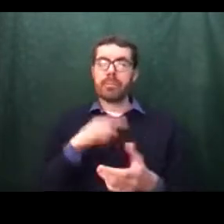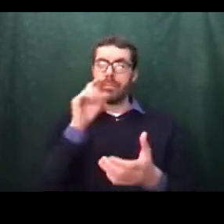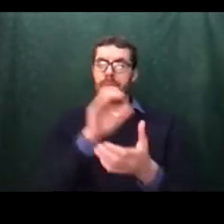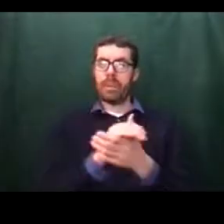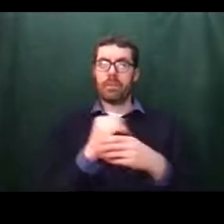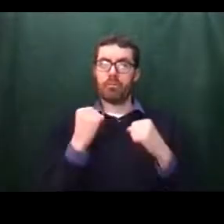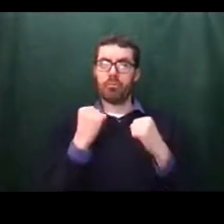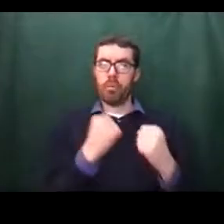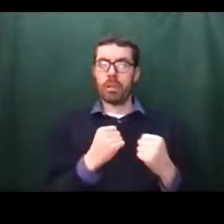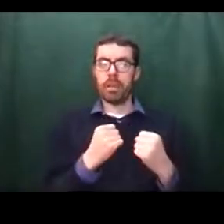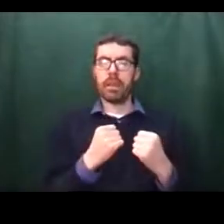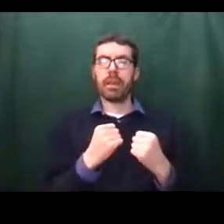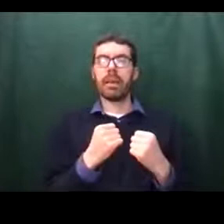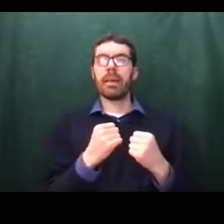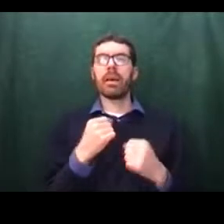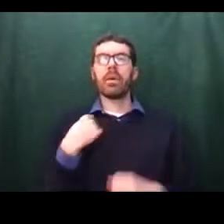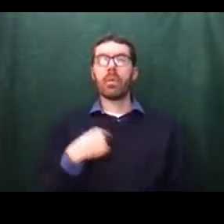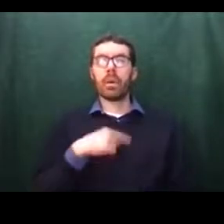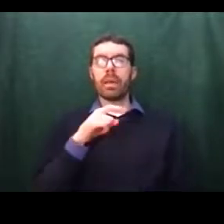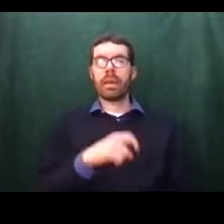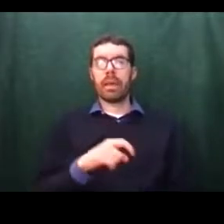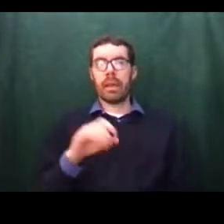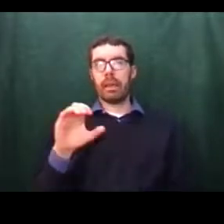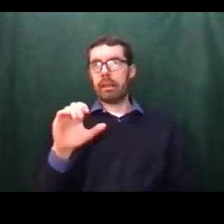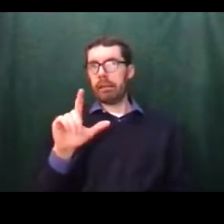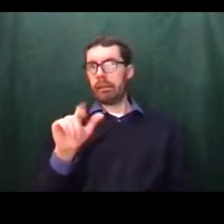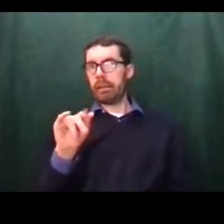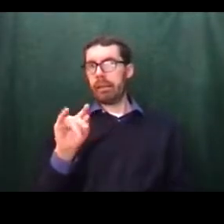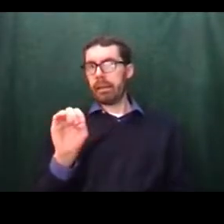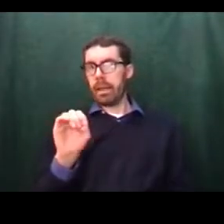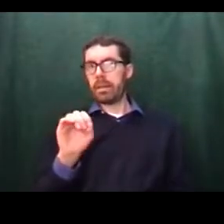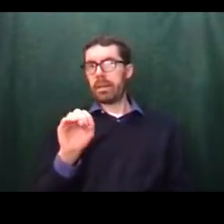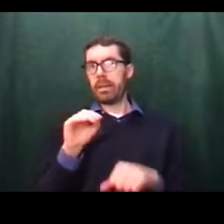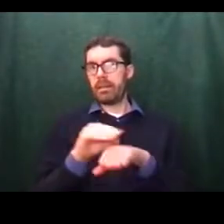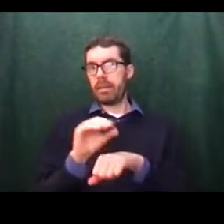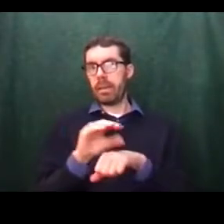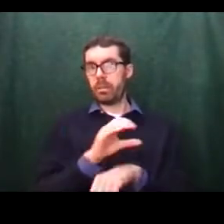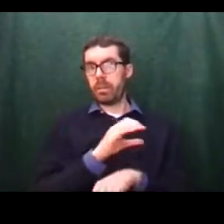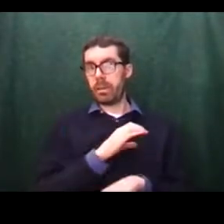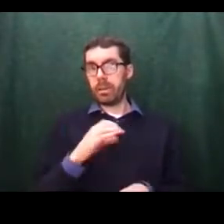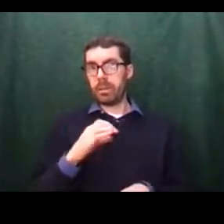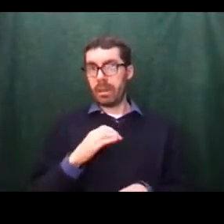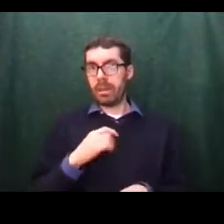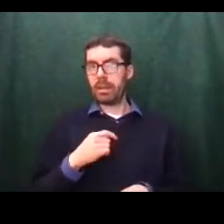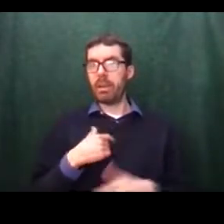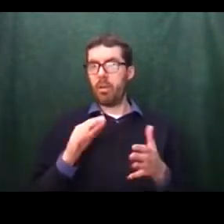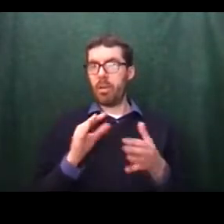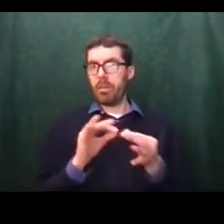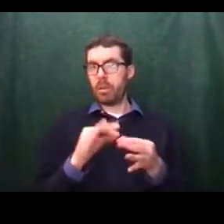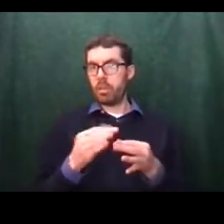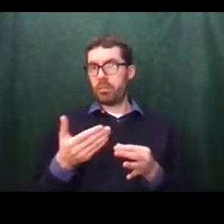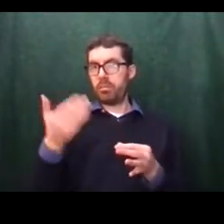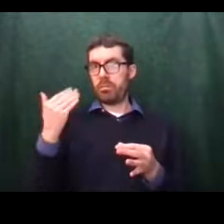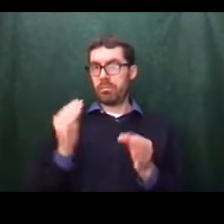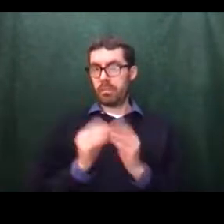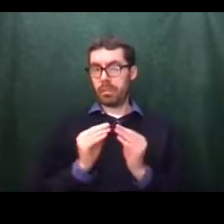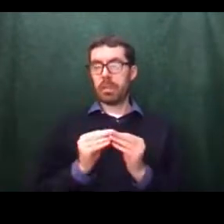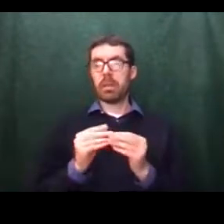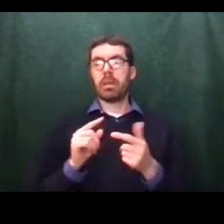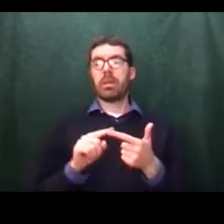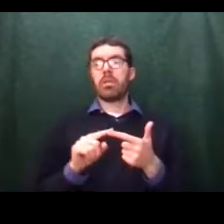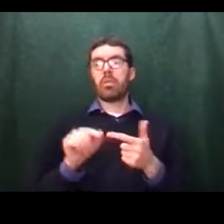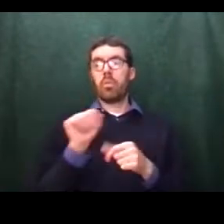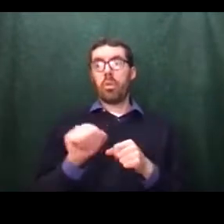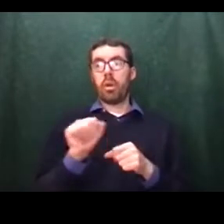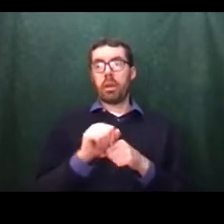need a climate advisory committee. I talked about that in the last session. We're working toward a climate strategy, and